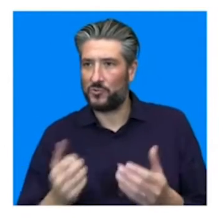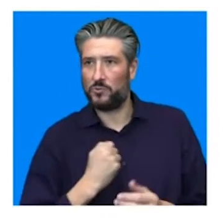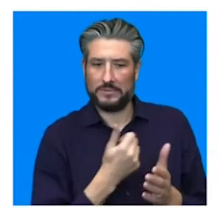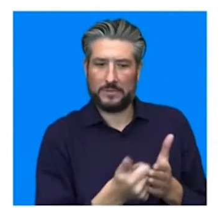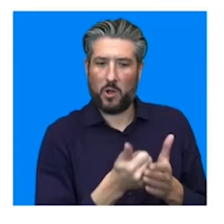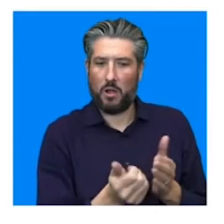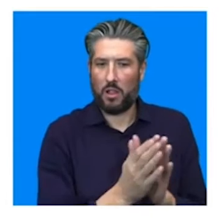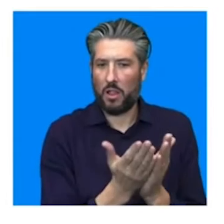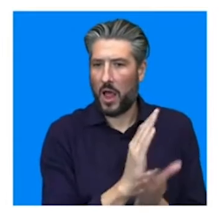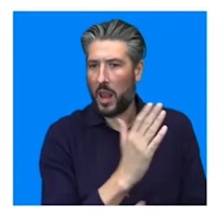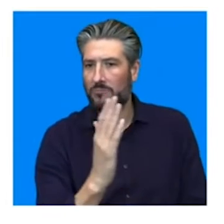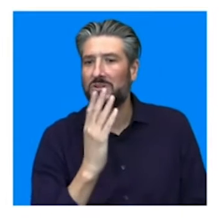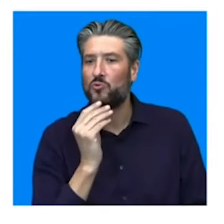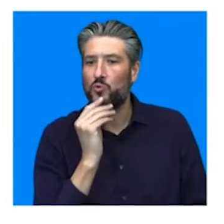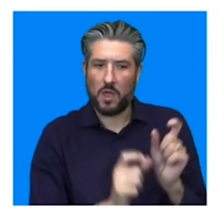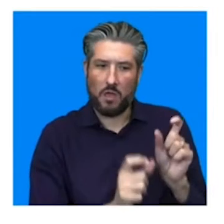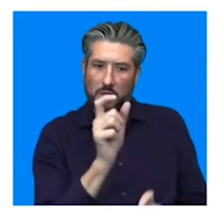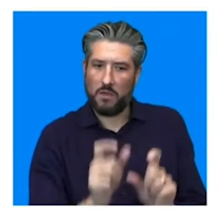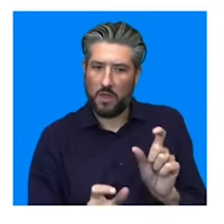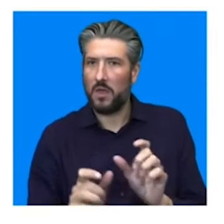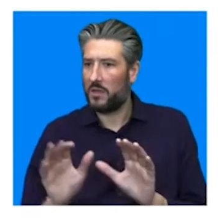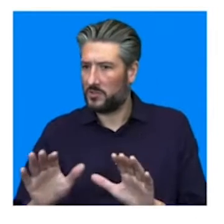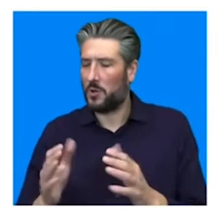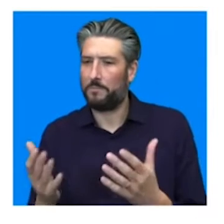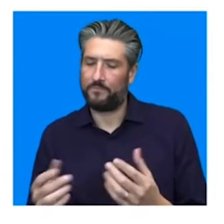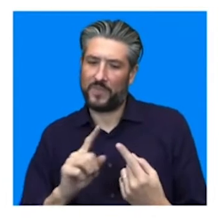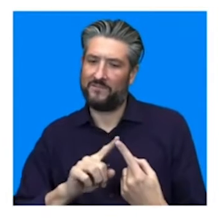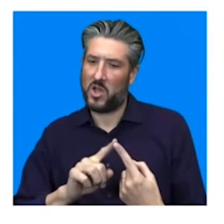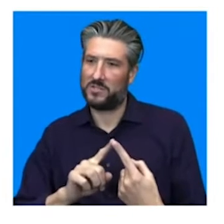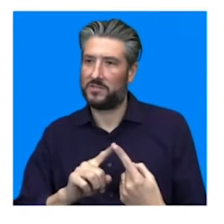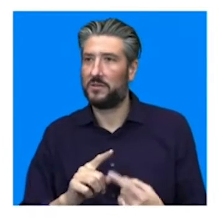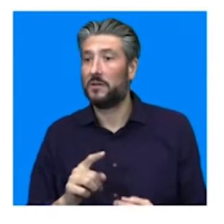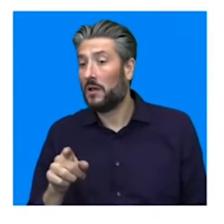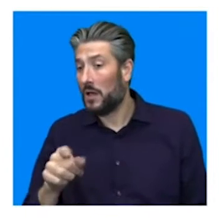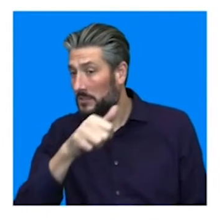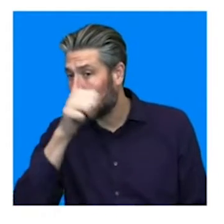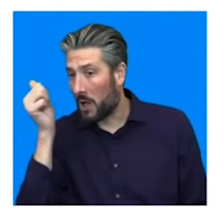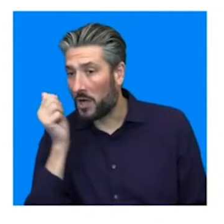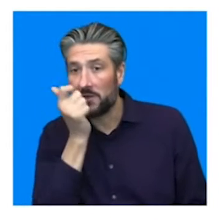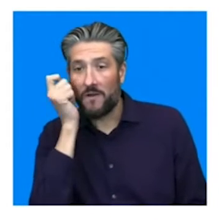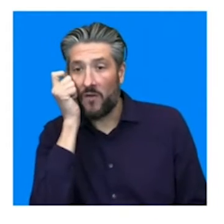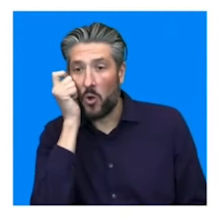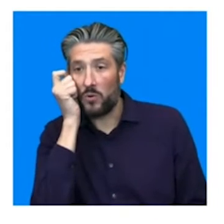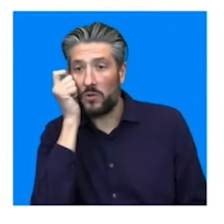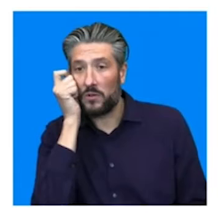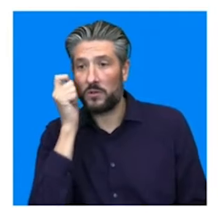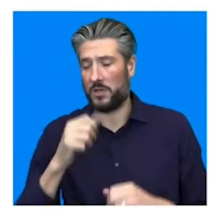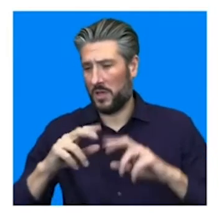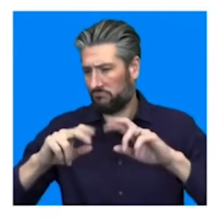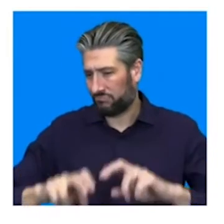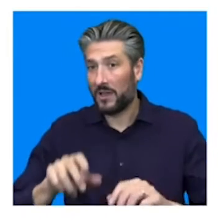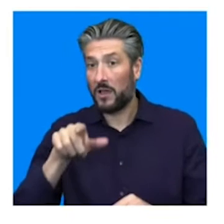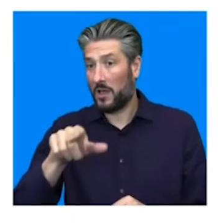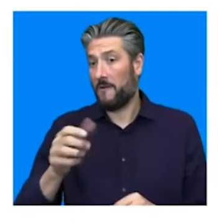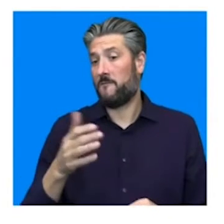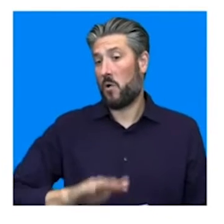I'm going to take each of those issues in turn. So if we first look at smartphones, this is data based on a 2019